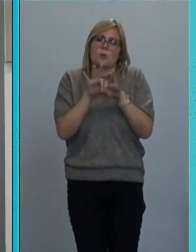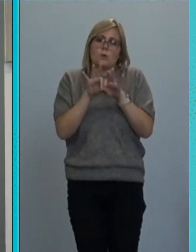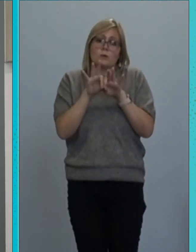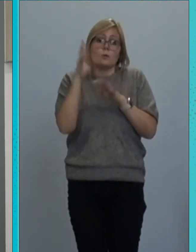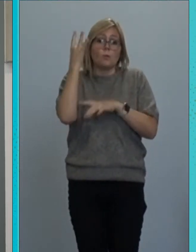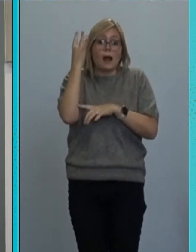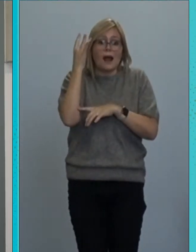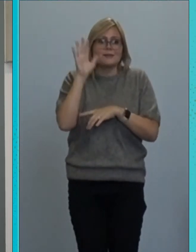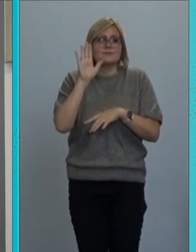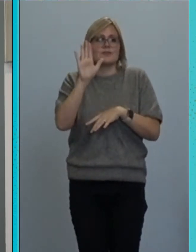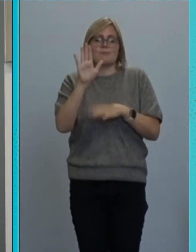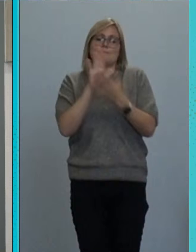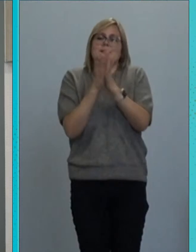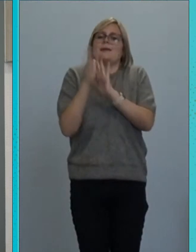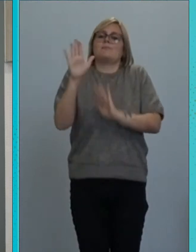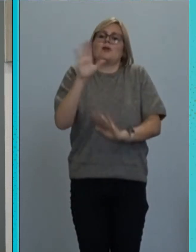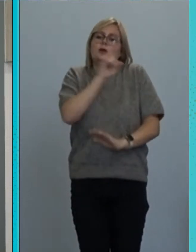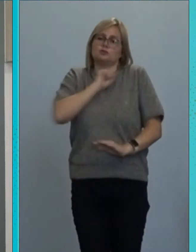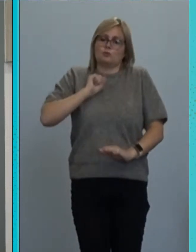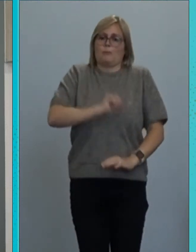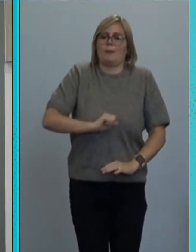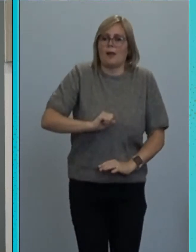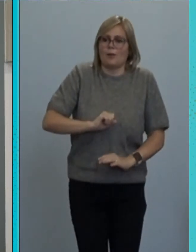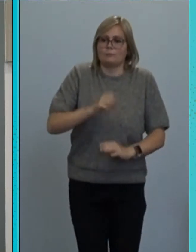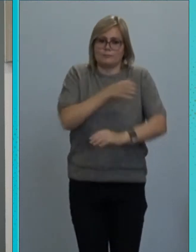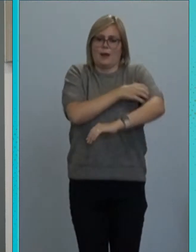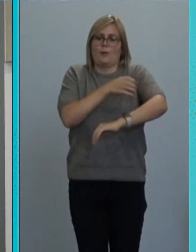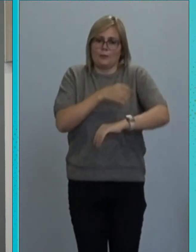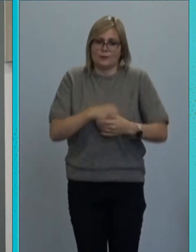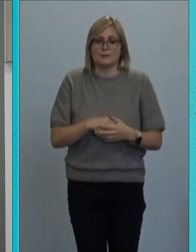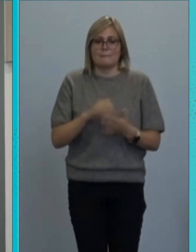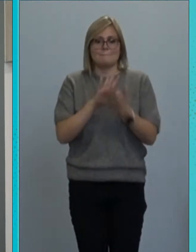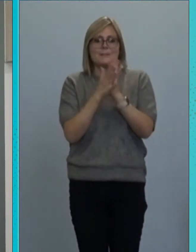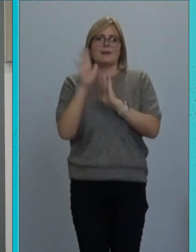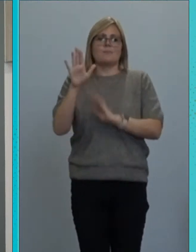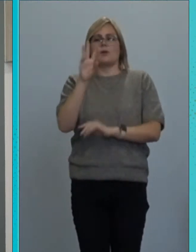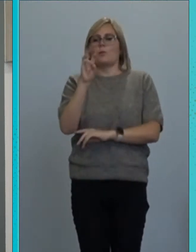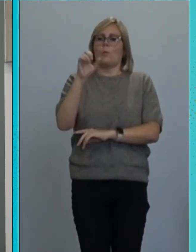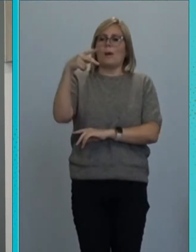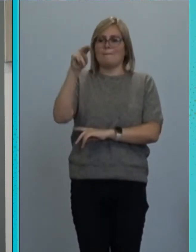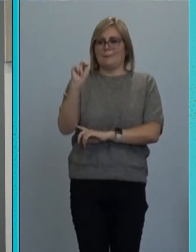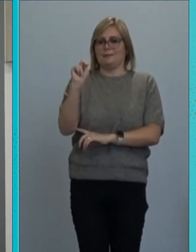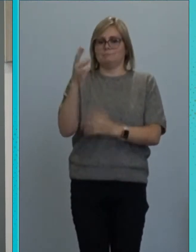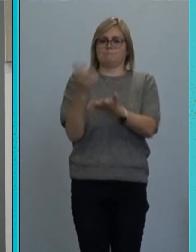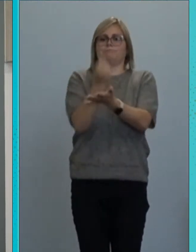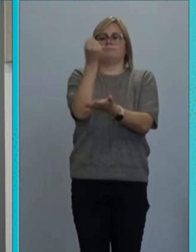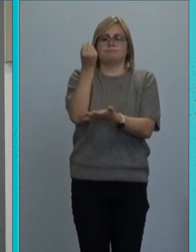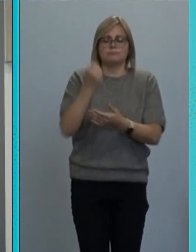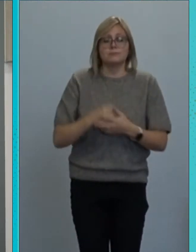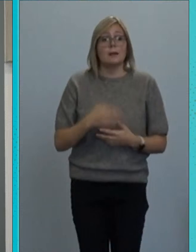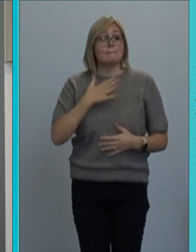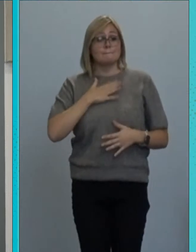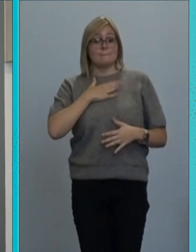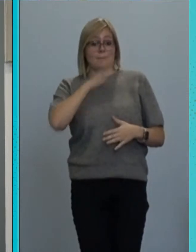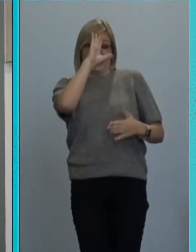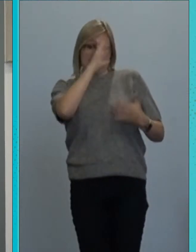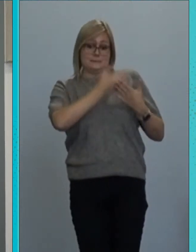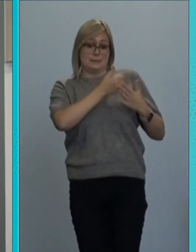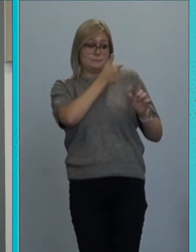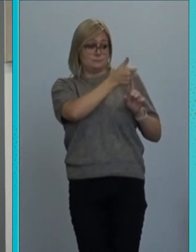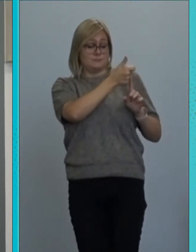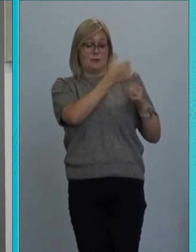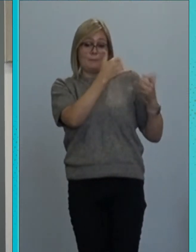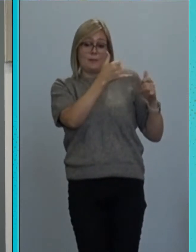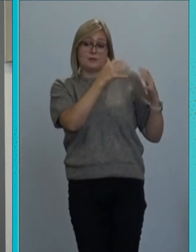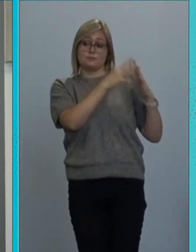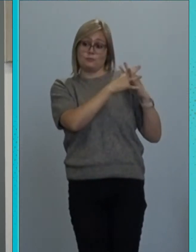was their superpower. It was their weapon. My son plays football